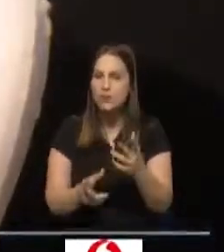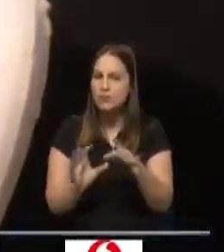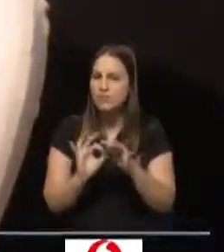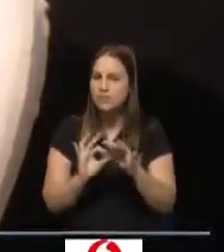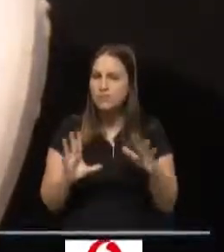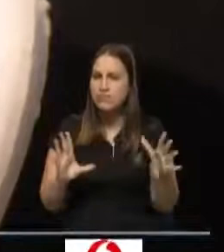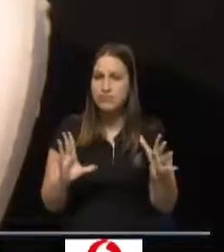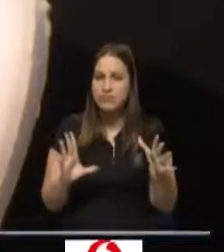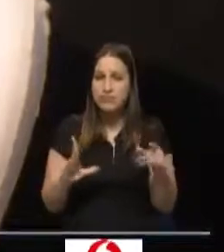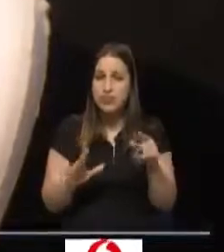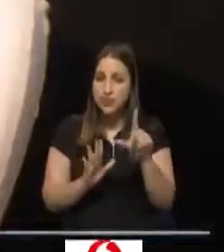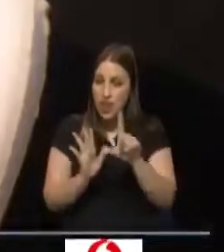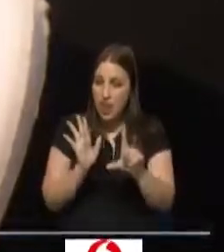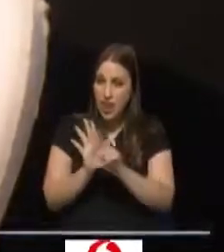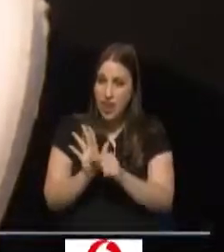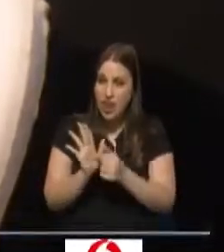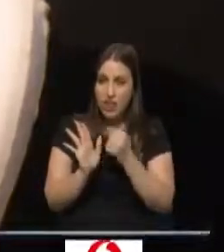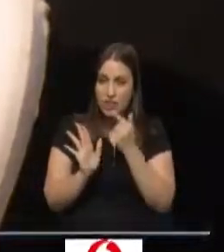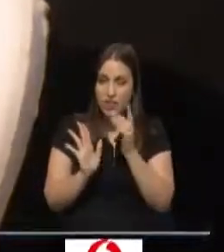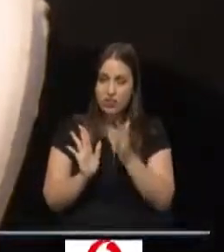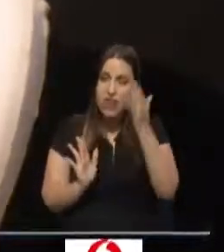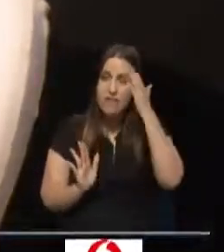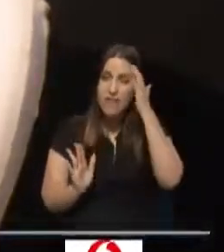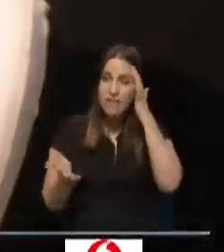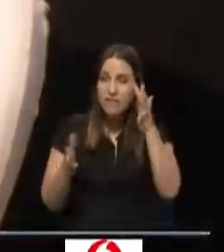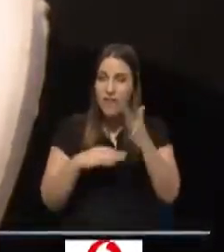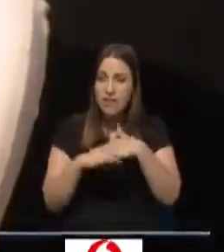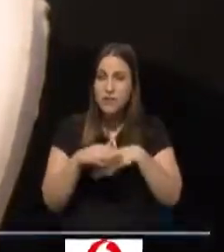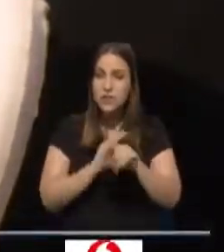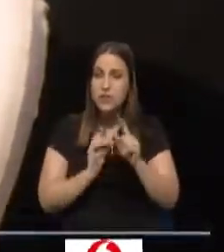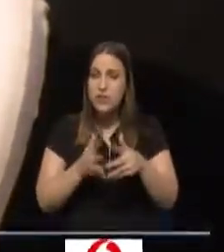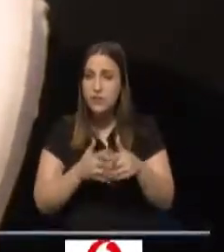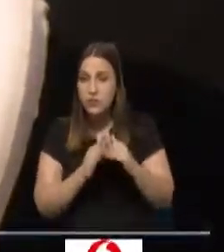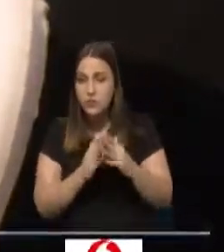cannot wait so long for that.